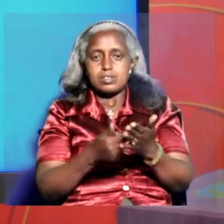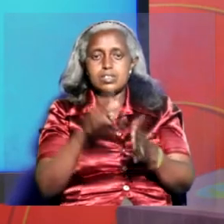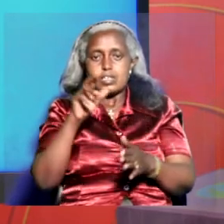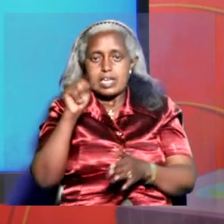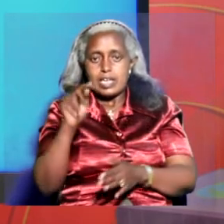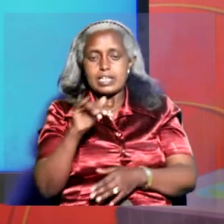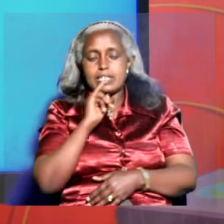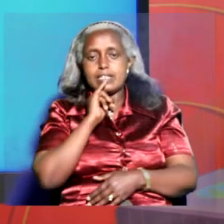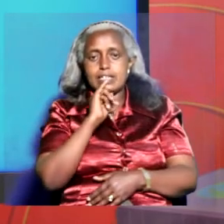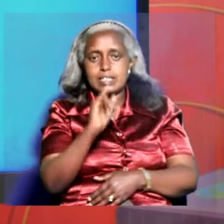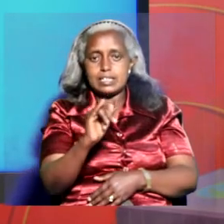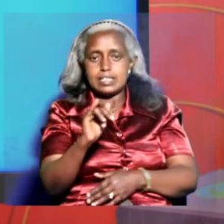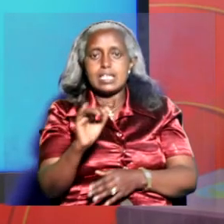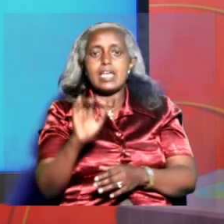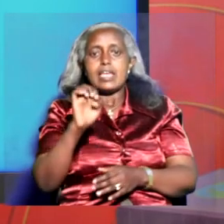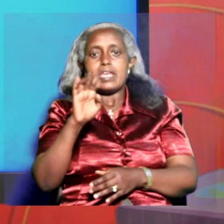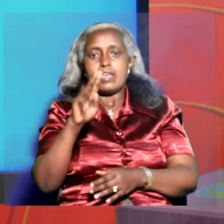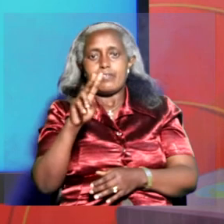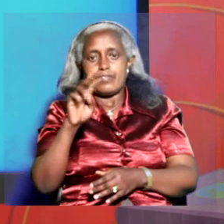n is even.